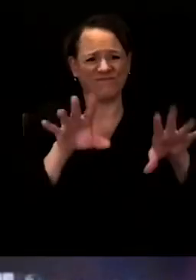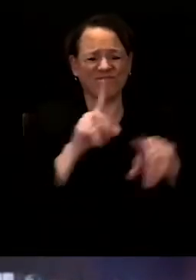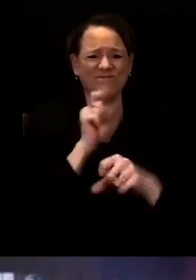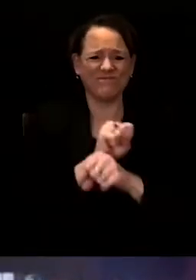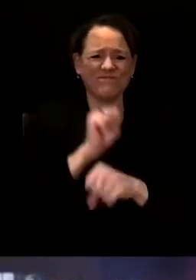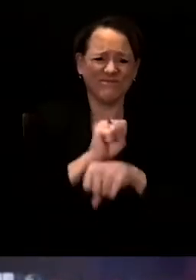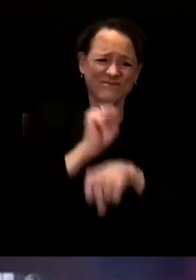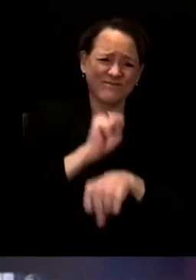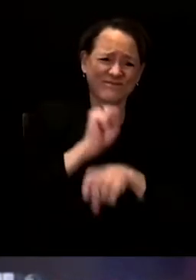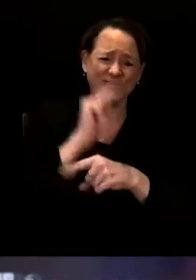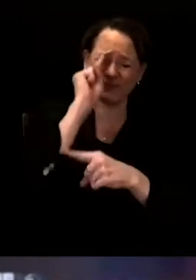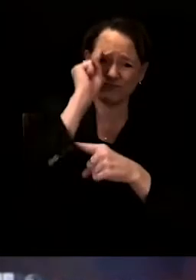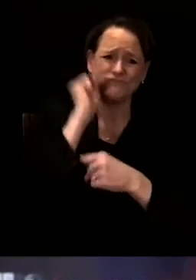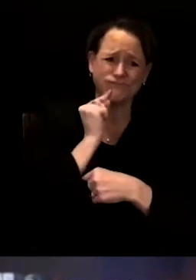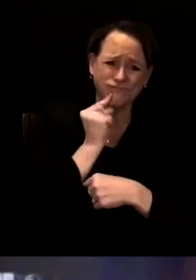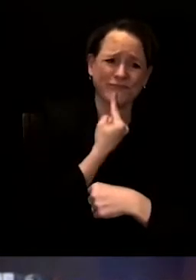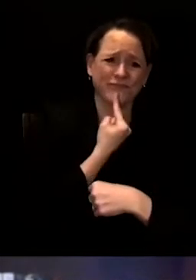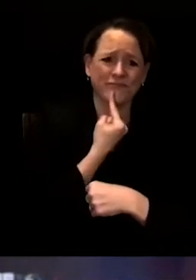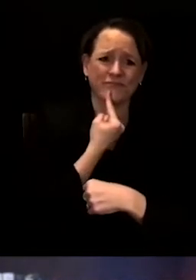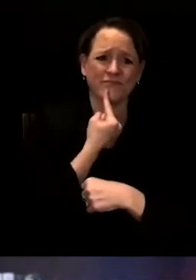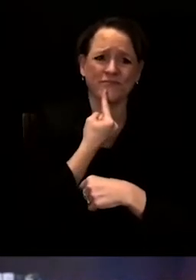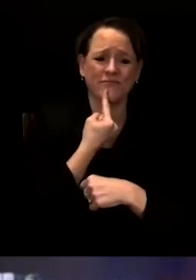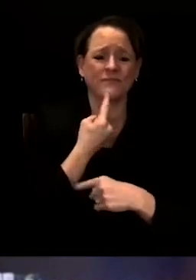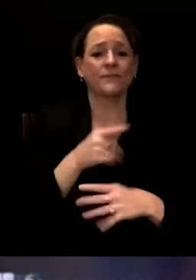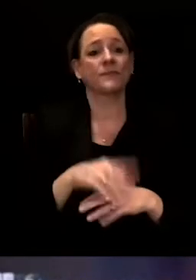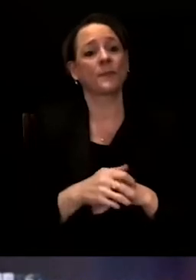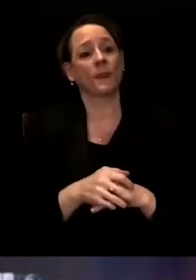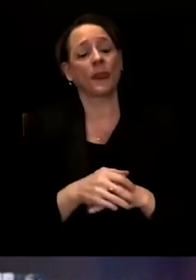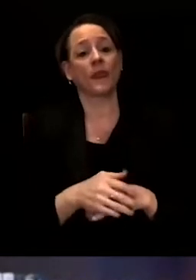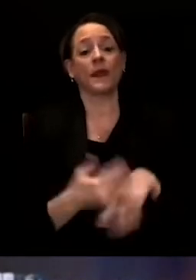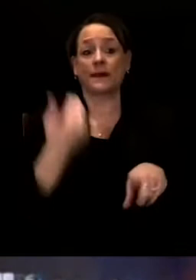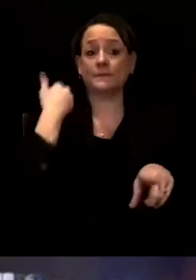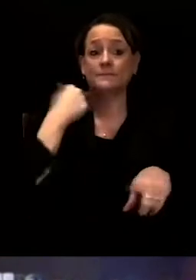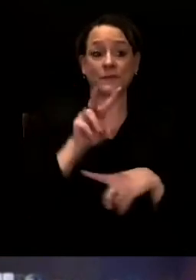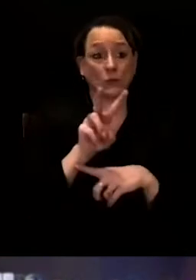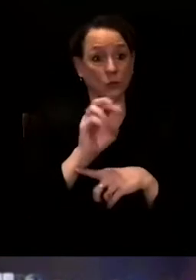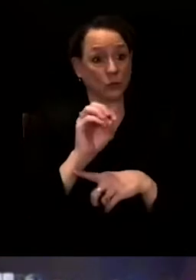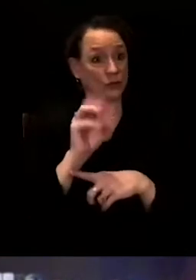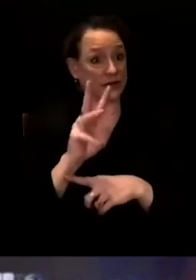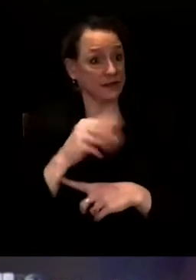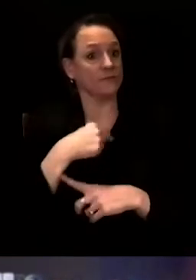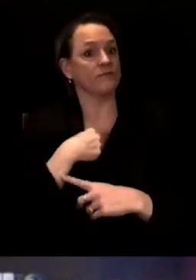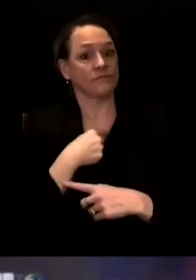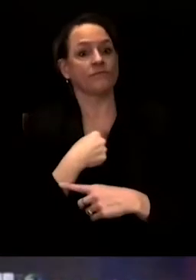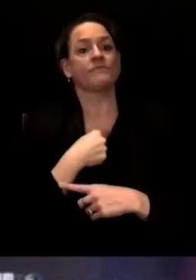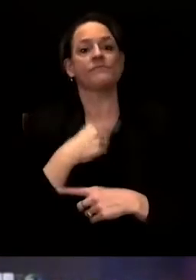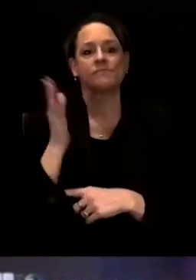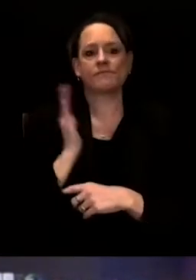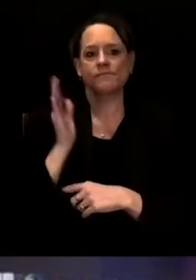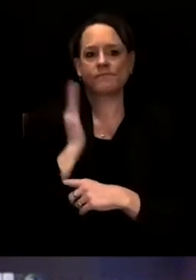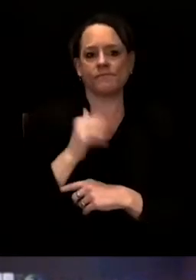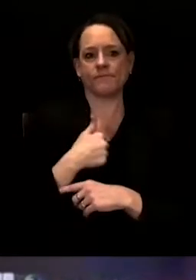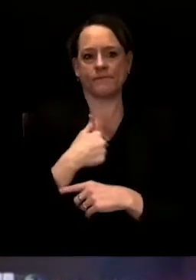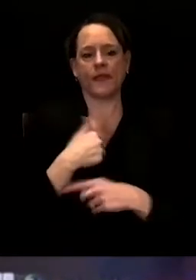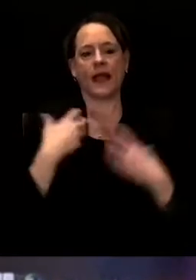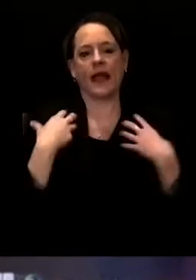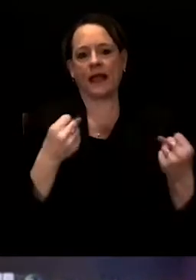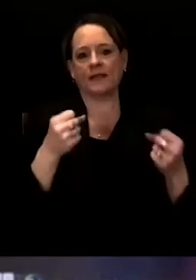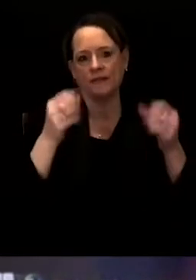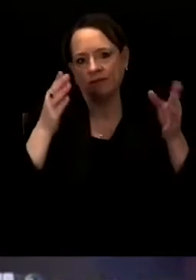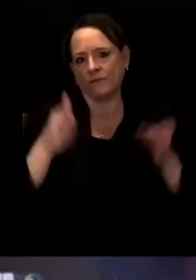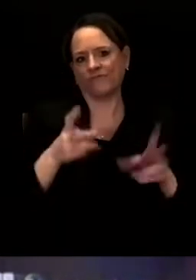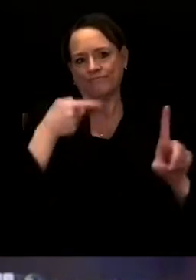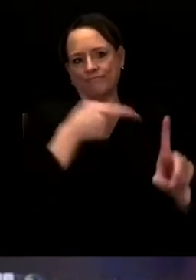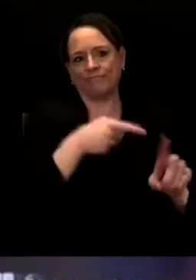In 2006, I was the health officer in Marathon County, and we spent over a year collaborating